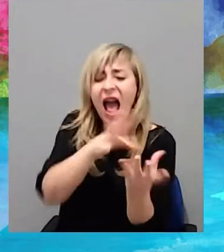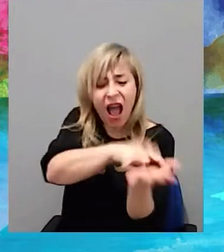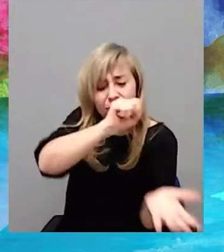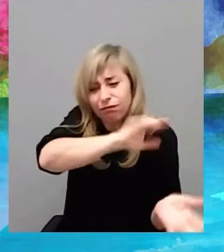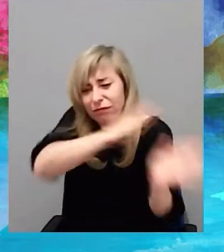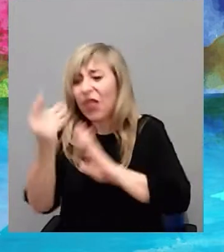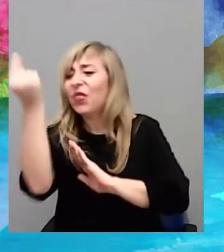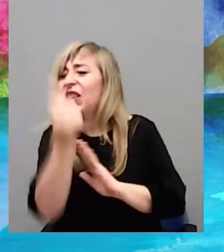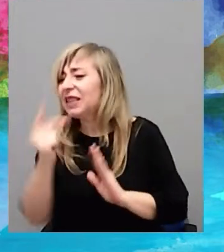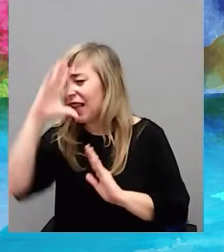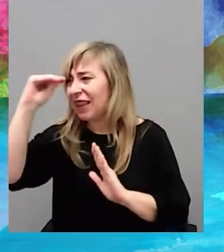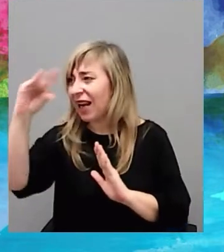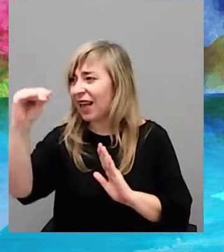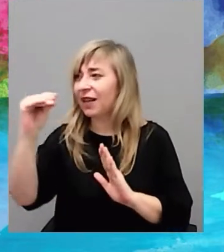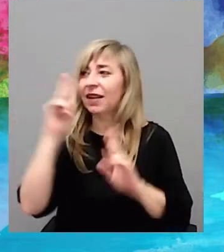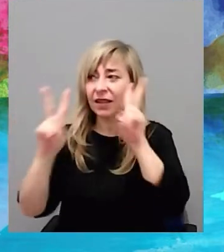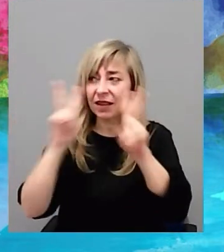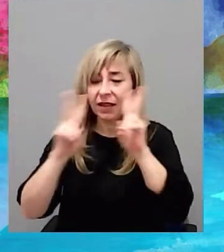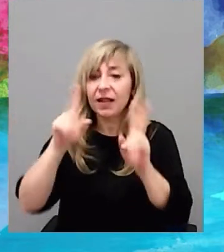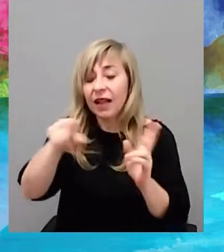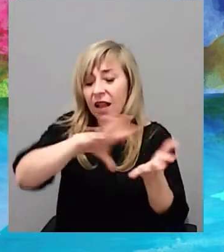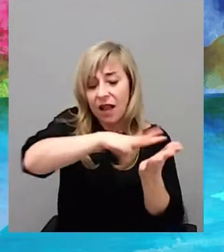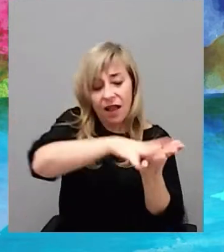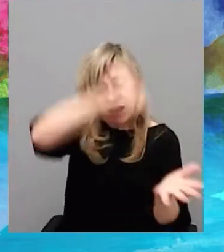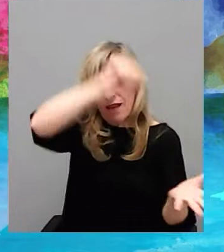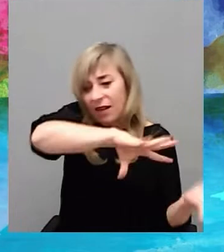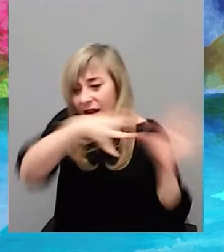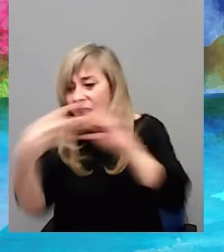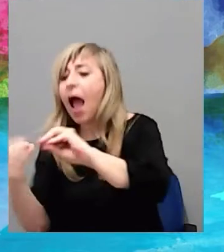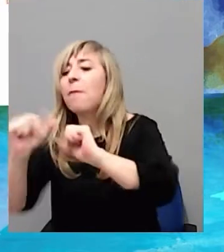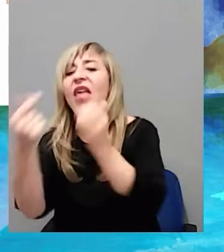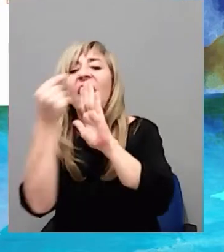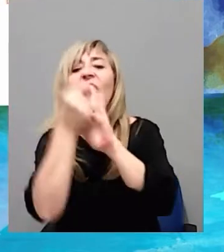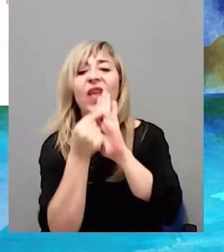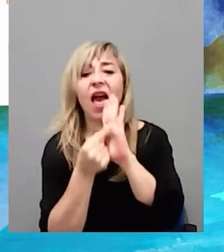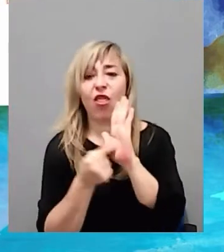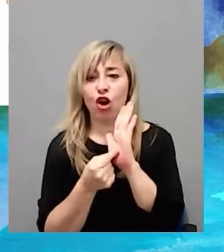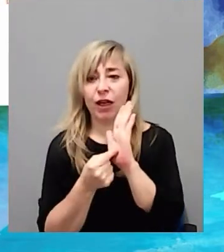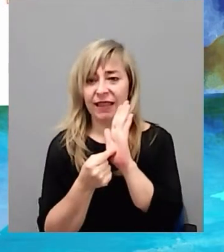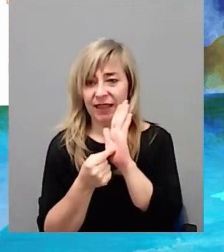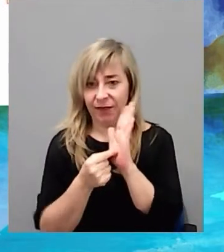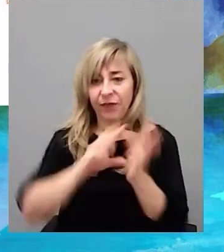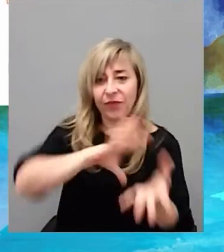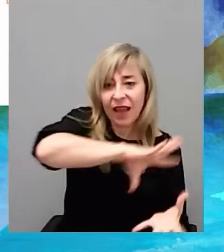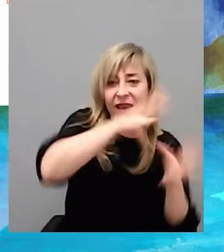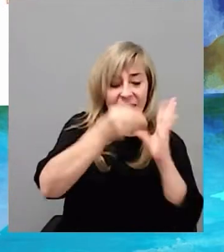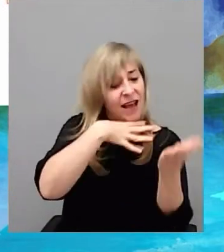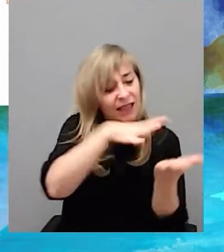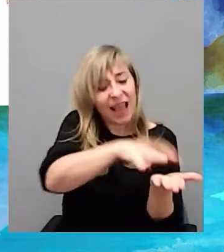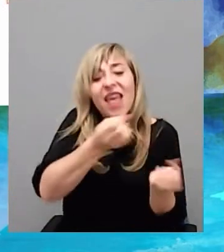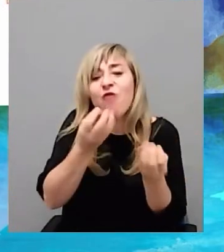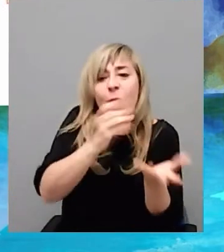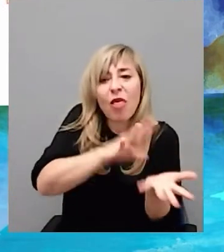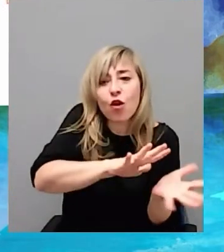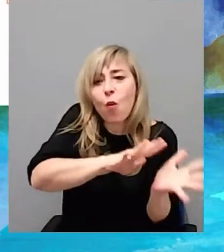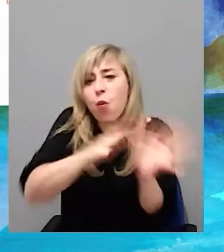we make it business intelligence so that we can be analyzed and we can get indicators from that. These indicators